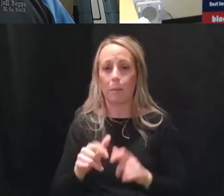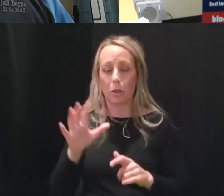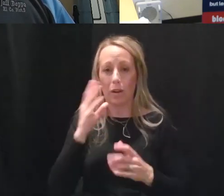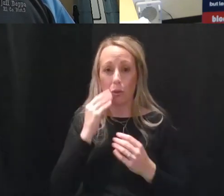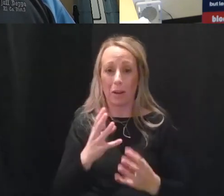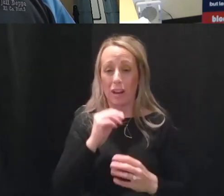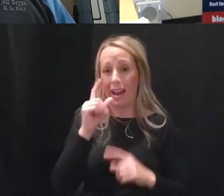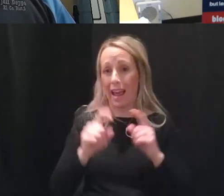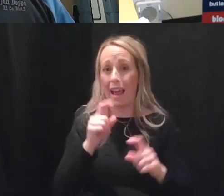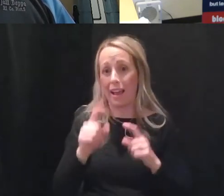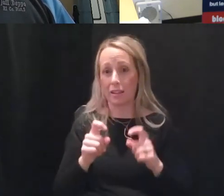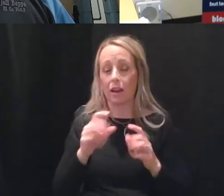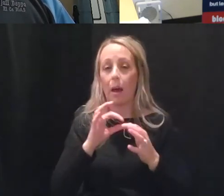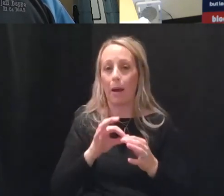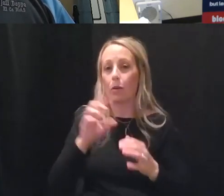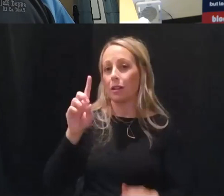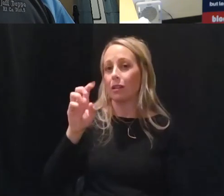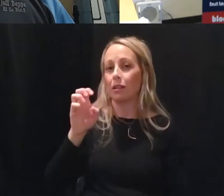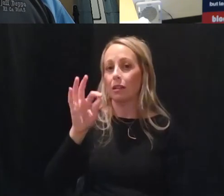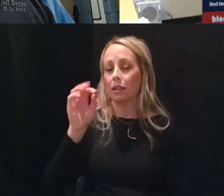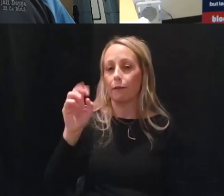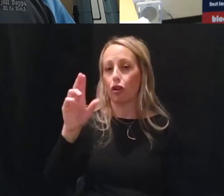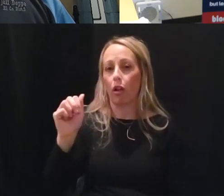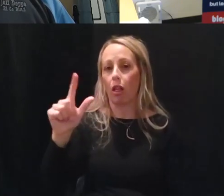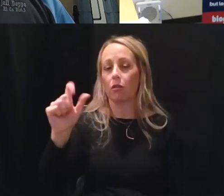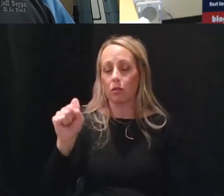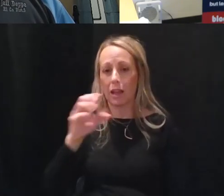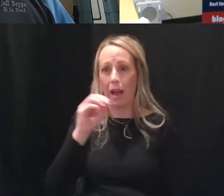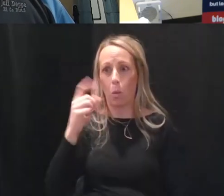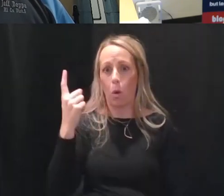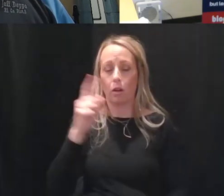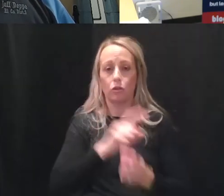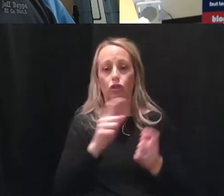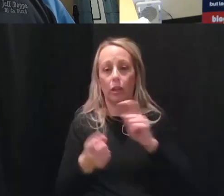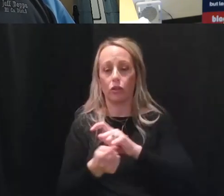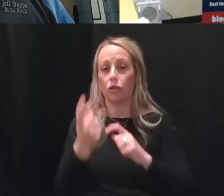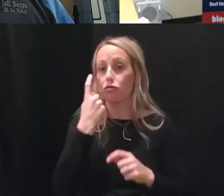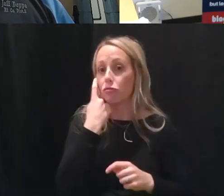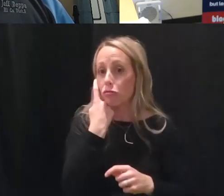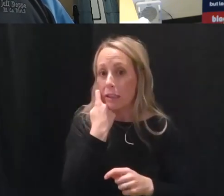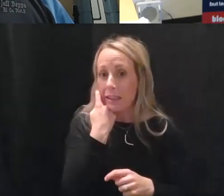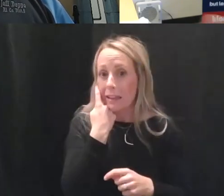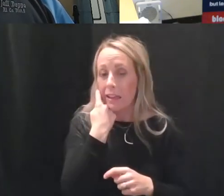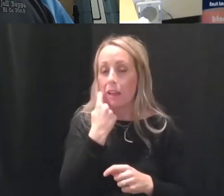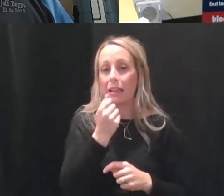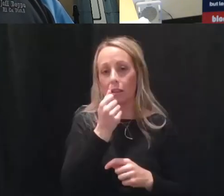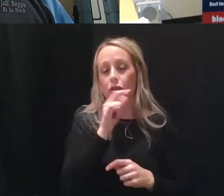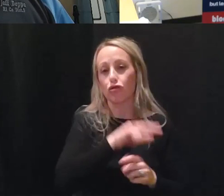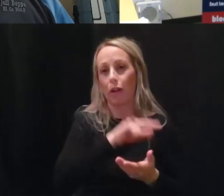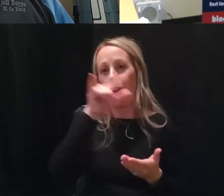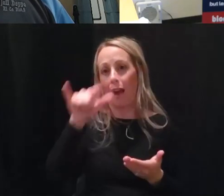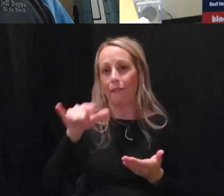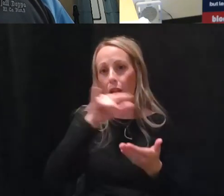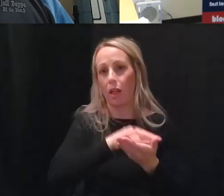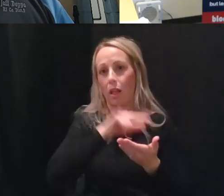about deferrals. The biggest one that they changed that I think is having the most impact is travel and staying in Europe